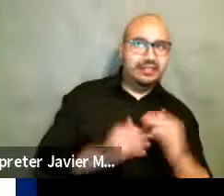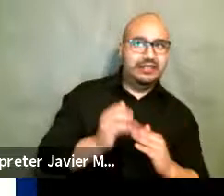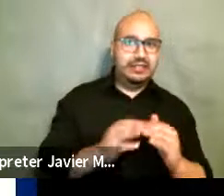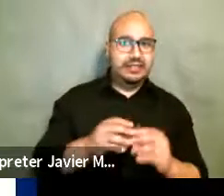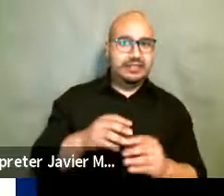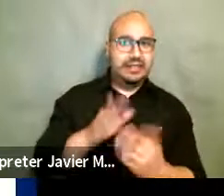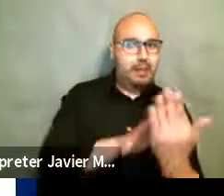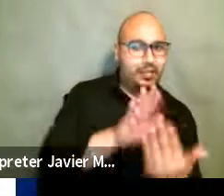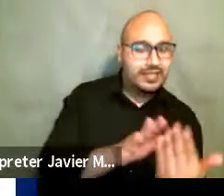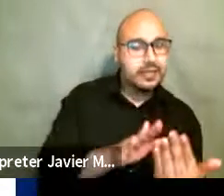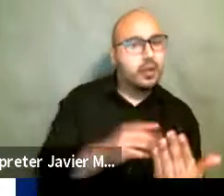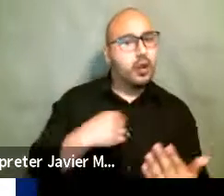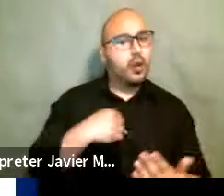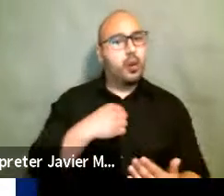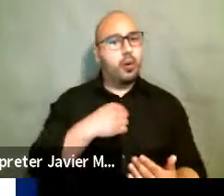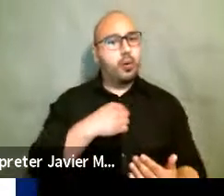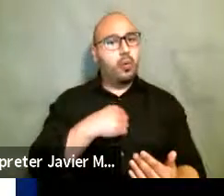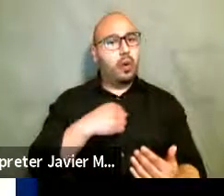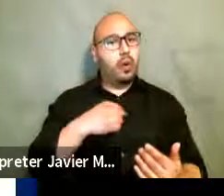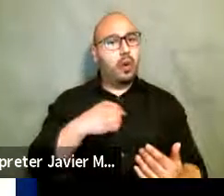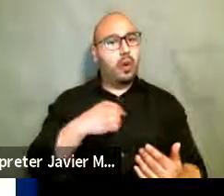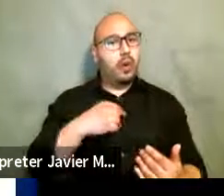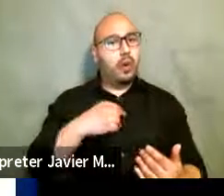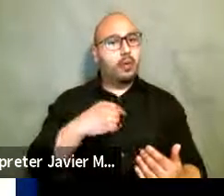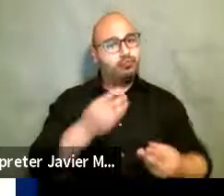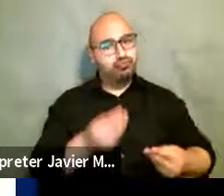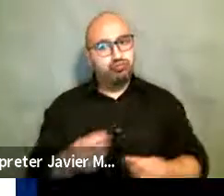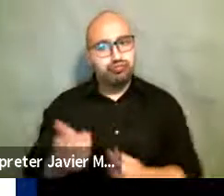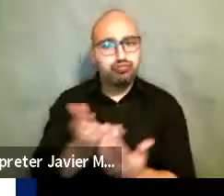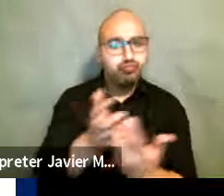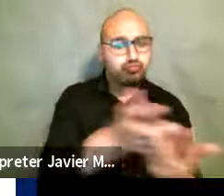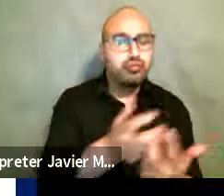ways to go with the flow, if you will. You can help us